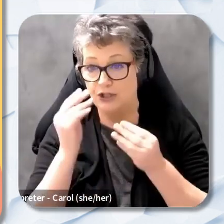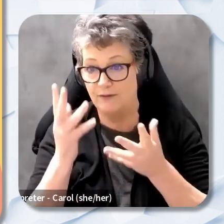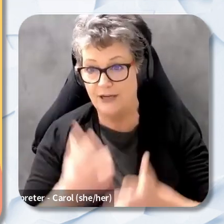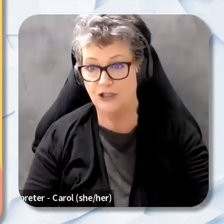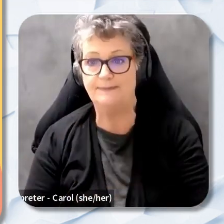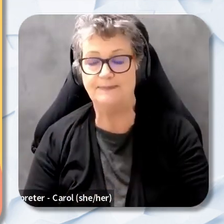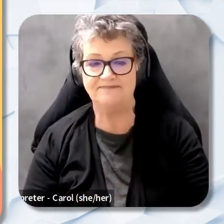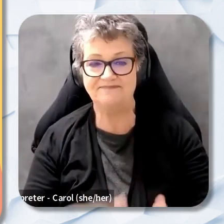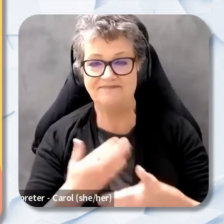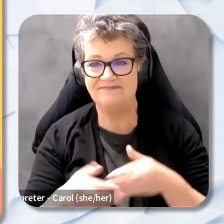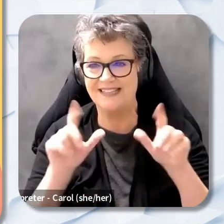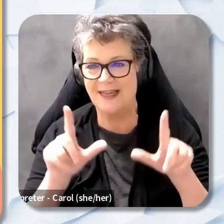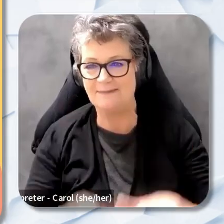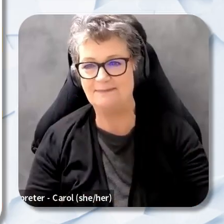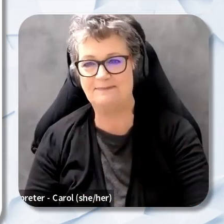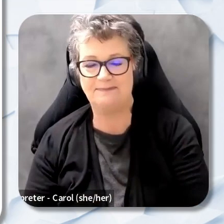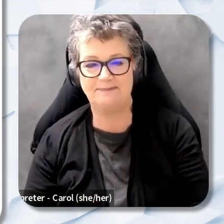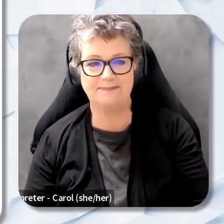information. Next slide, please.